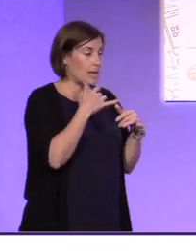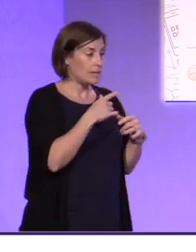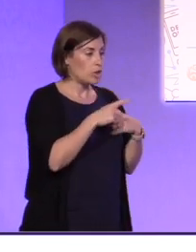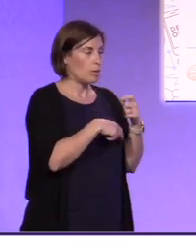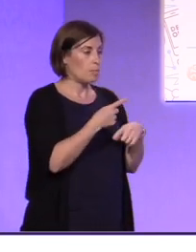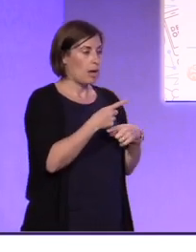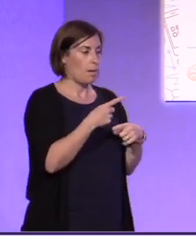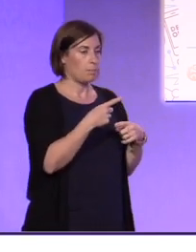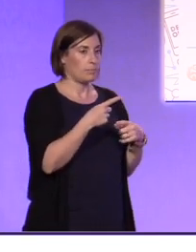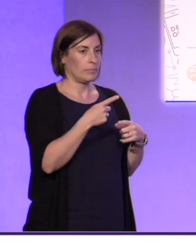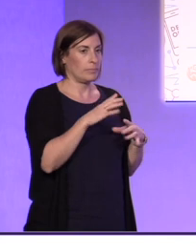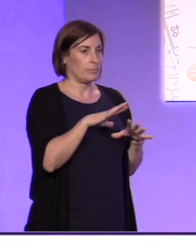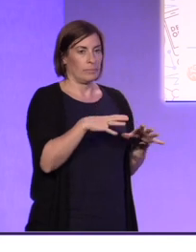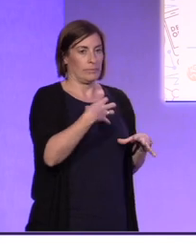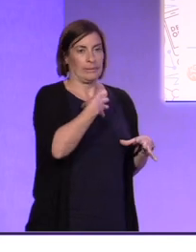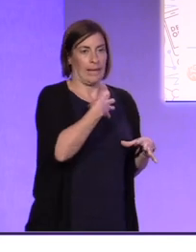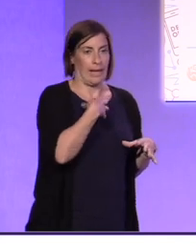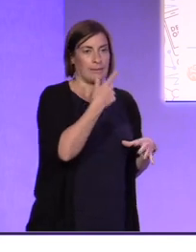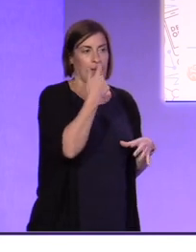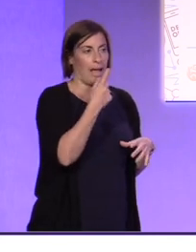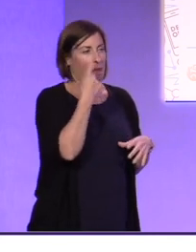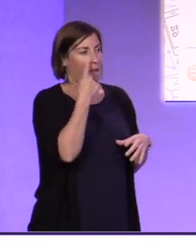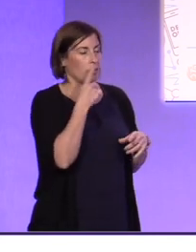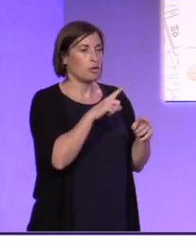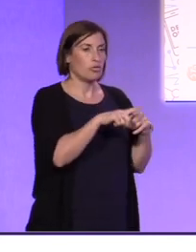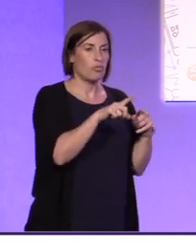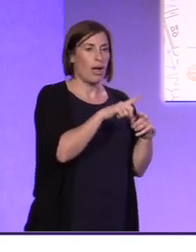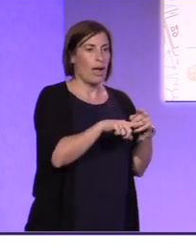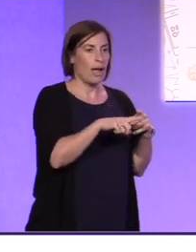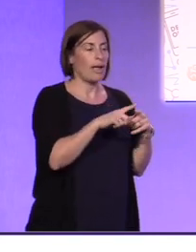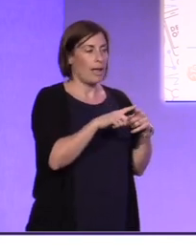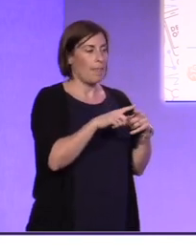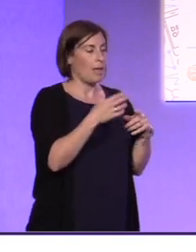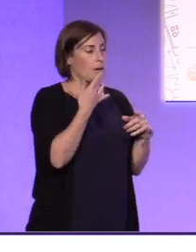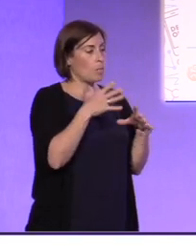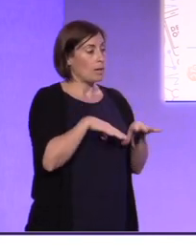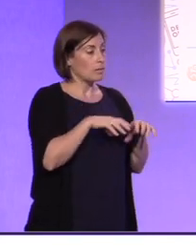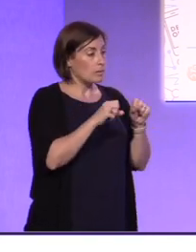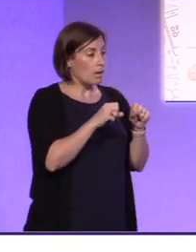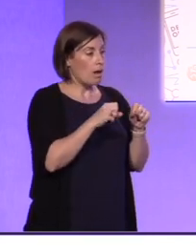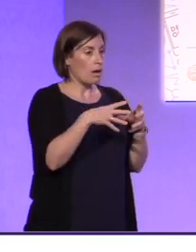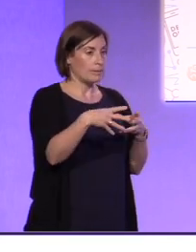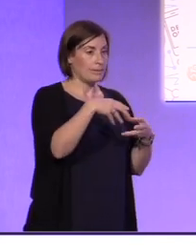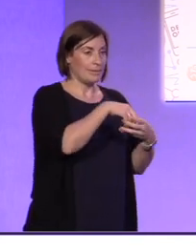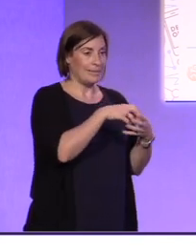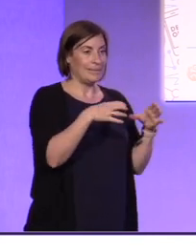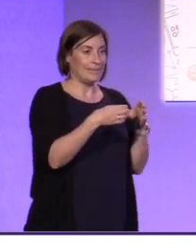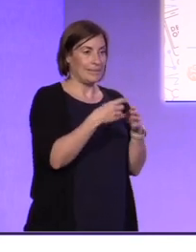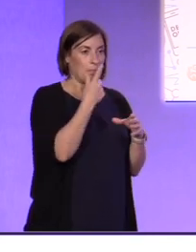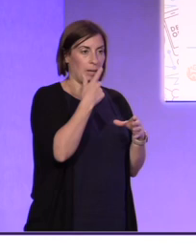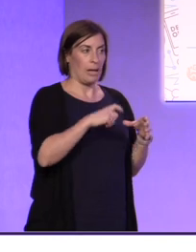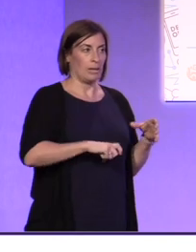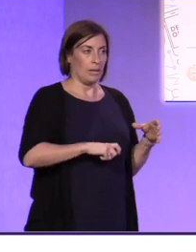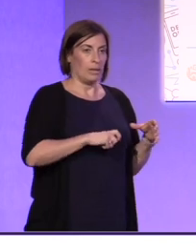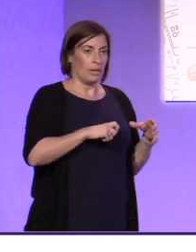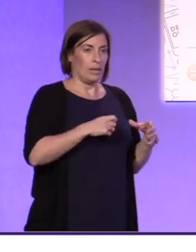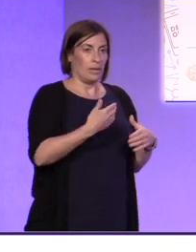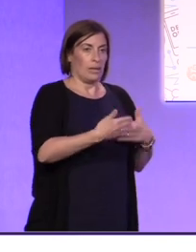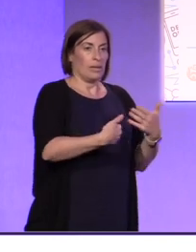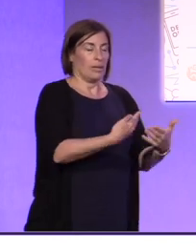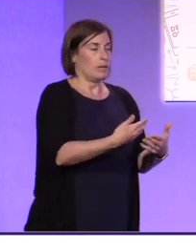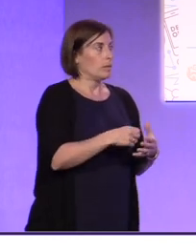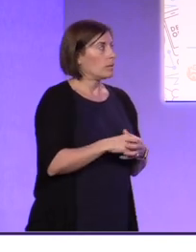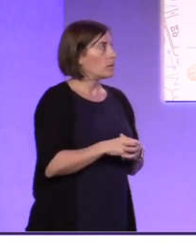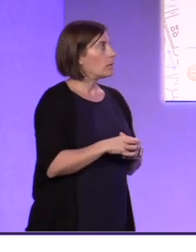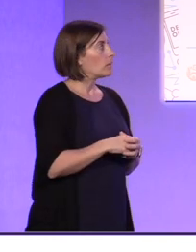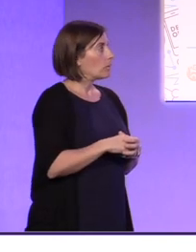being horribly scared, and it helps build up your confidence right at the beginning of your career. So the place I went on to